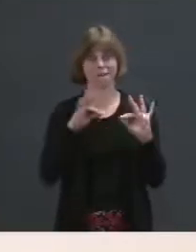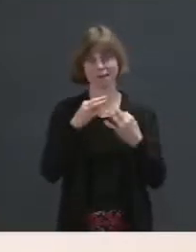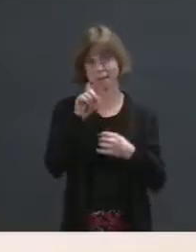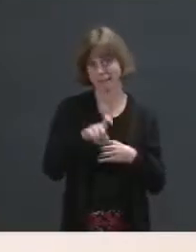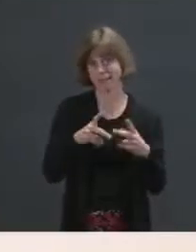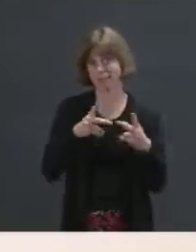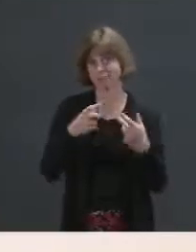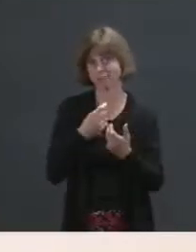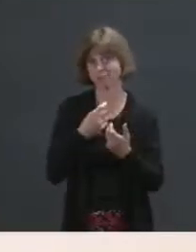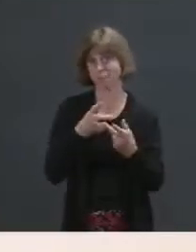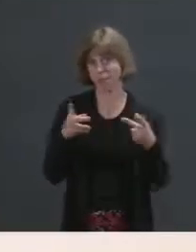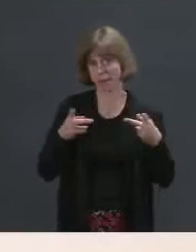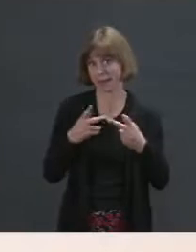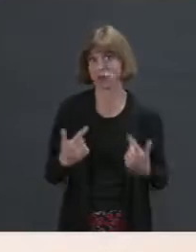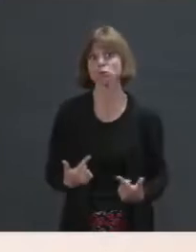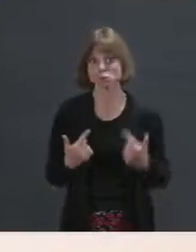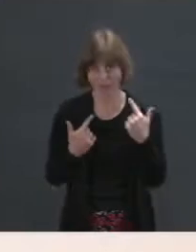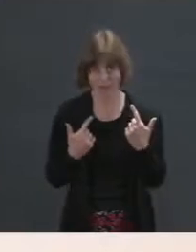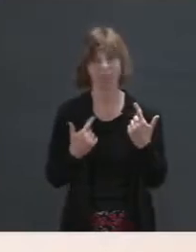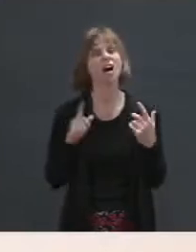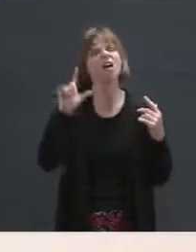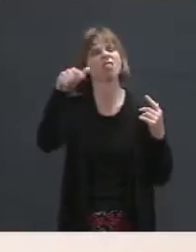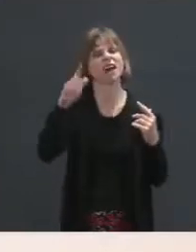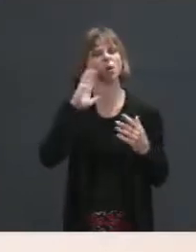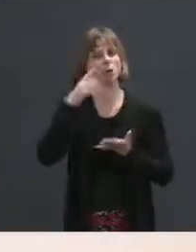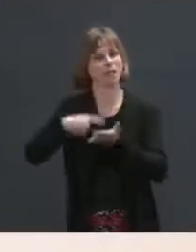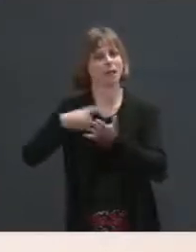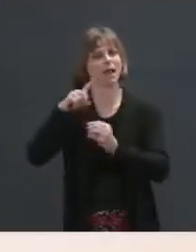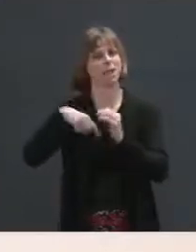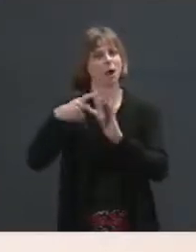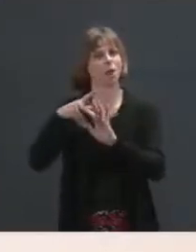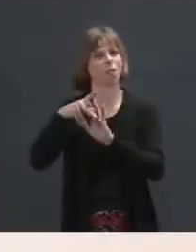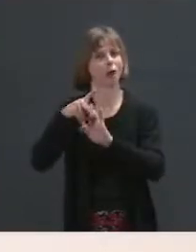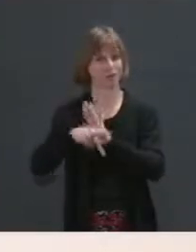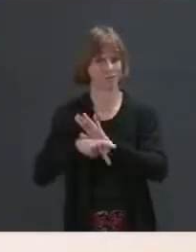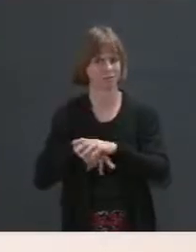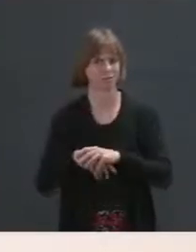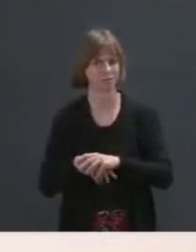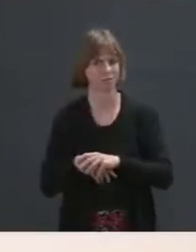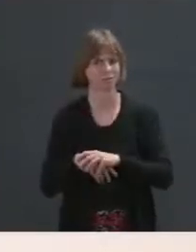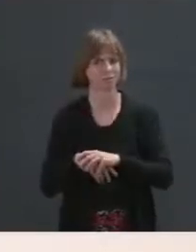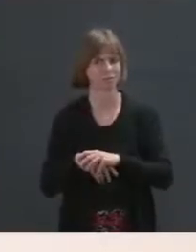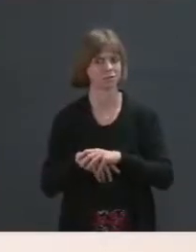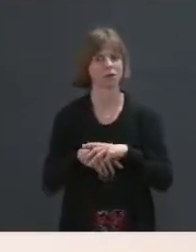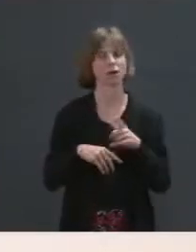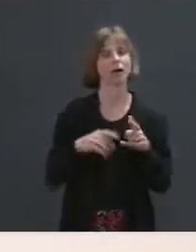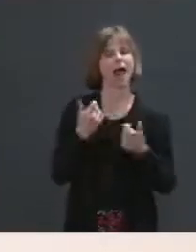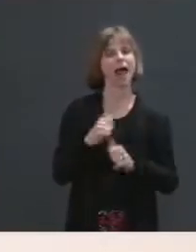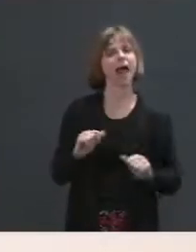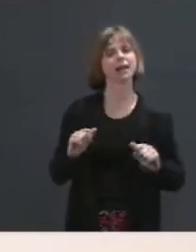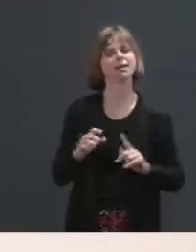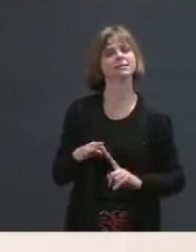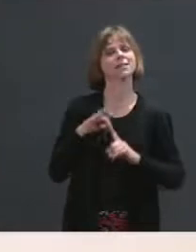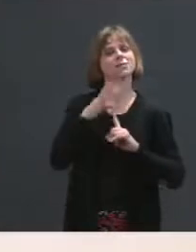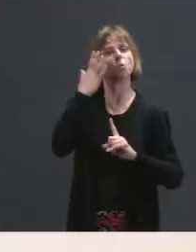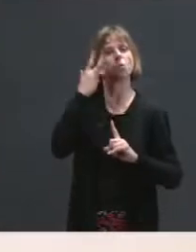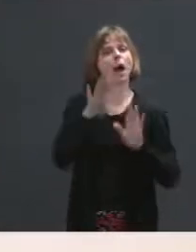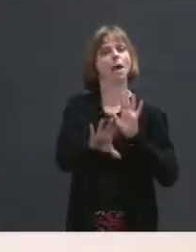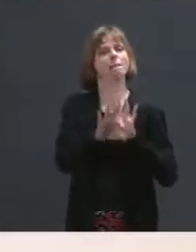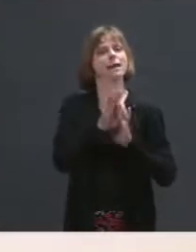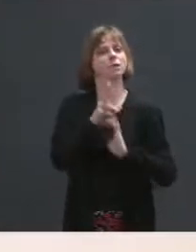have plenty of time to have a policy debate. Two quick follow-ups on this. Any significance to picking Houston as the place to